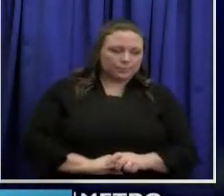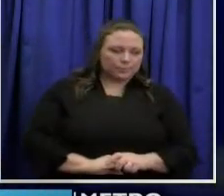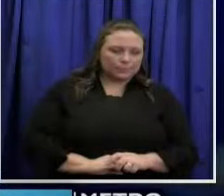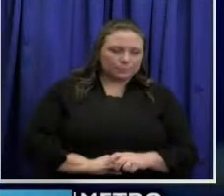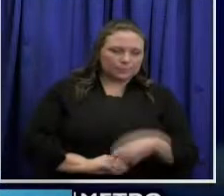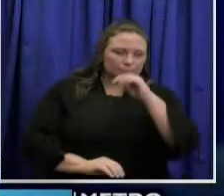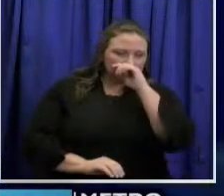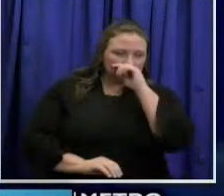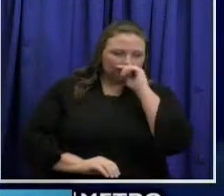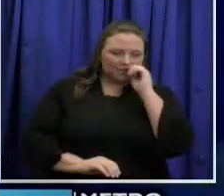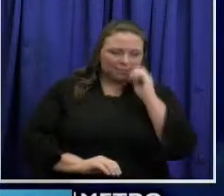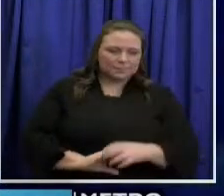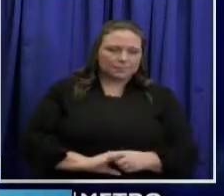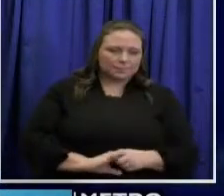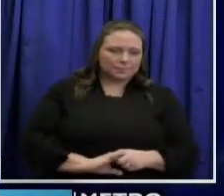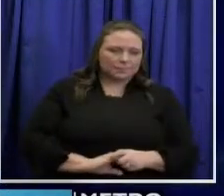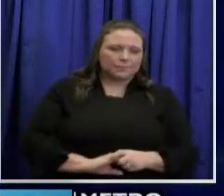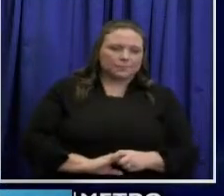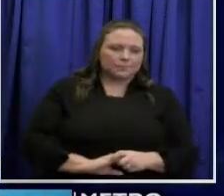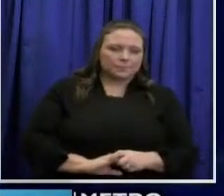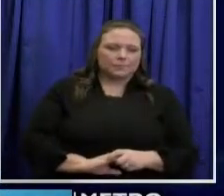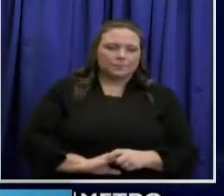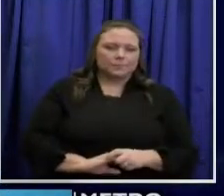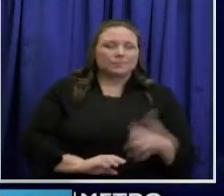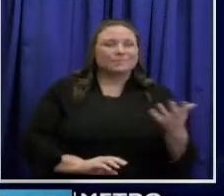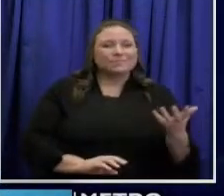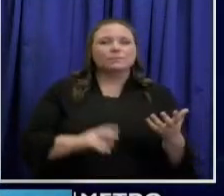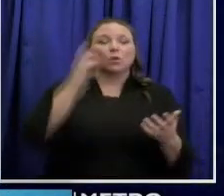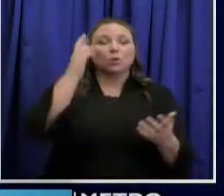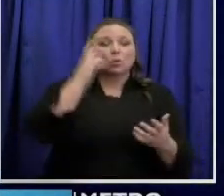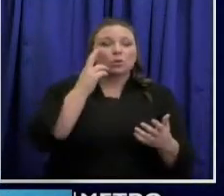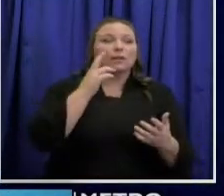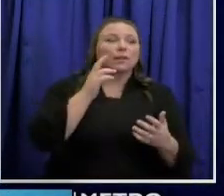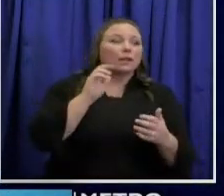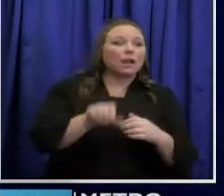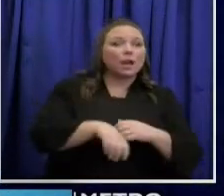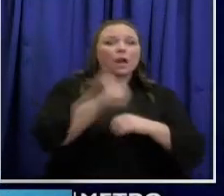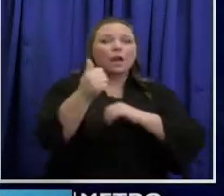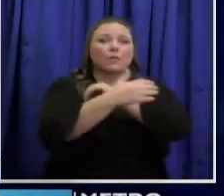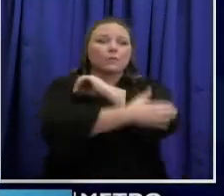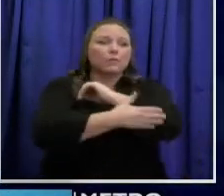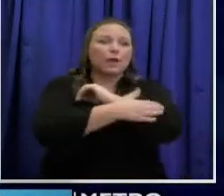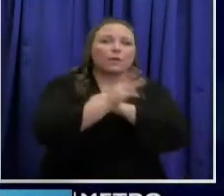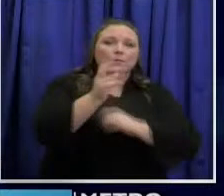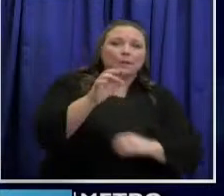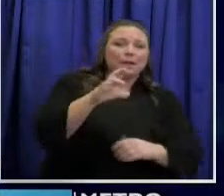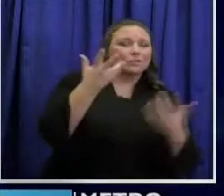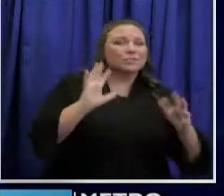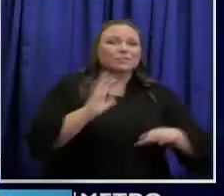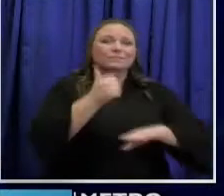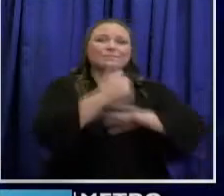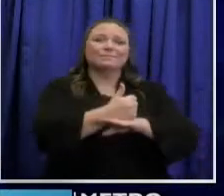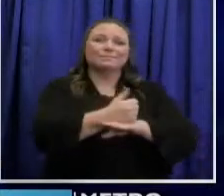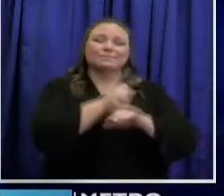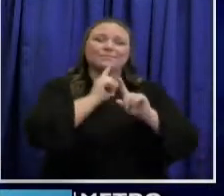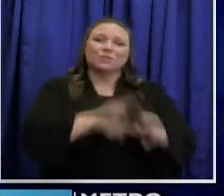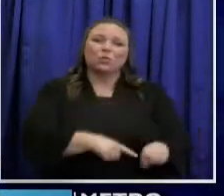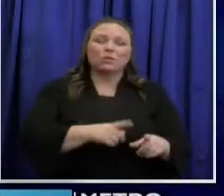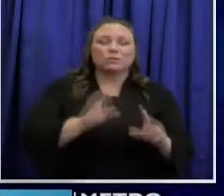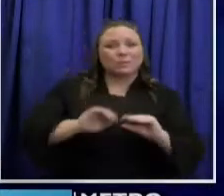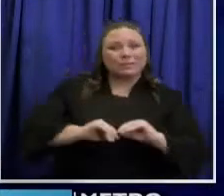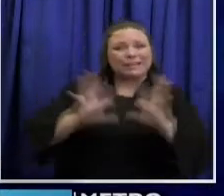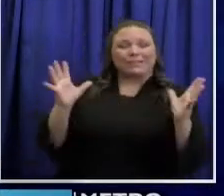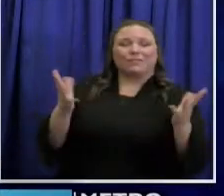reality is so many of our other regional counties do have mask orders. So clearly it can be